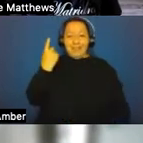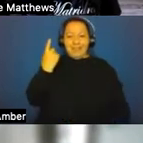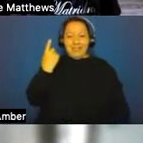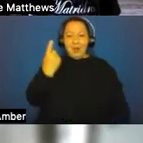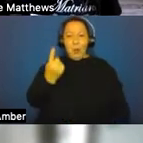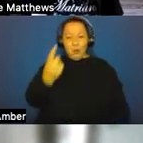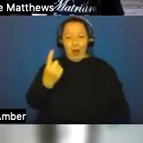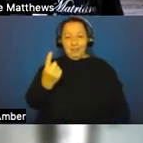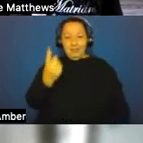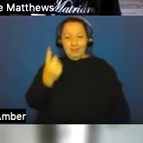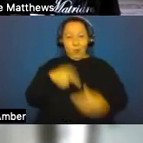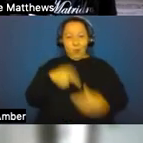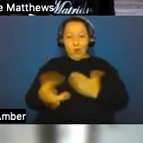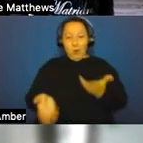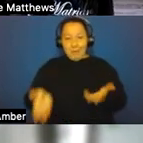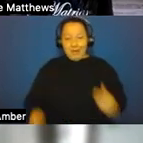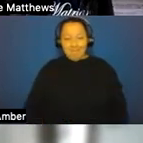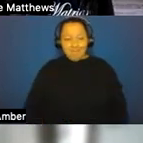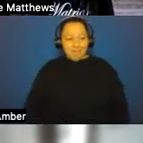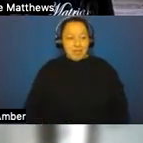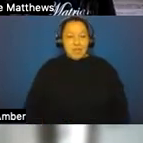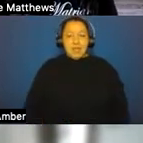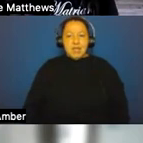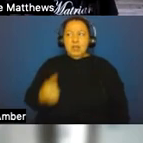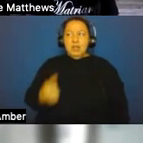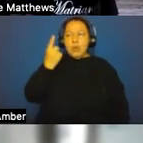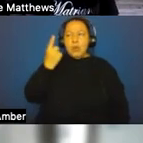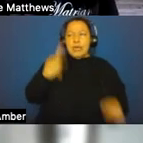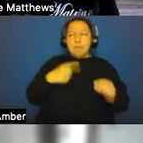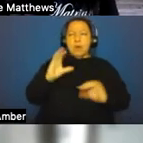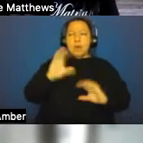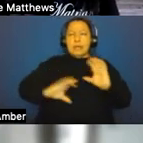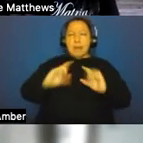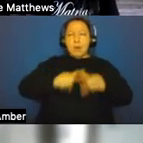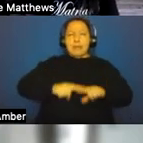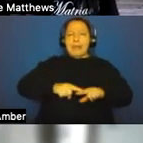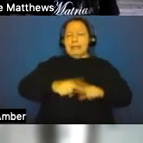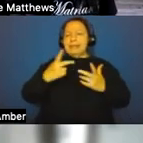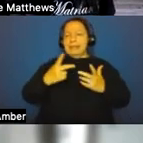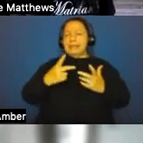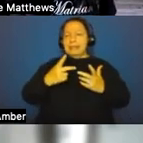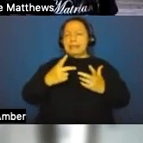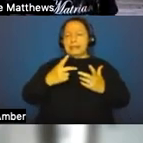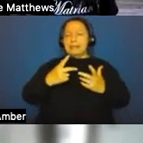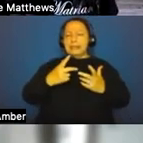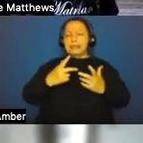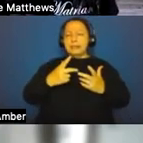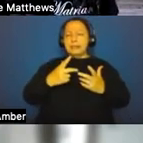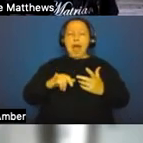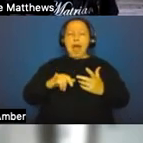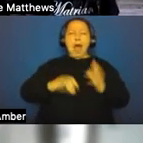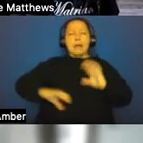them to. Looking at chemical dependency programs that you can refer them to, the